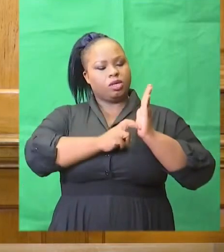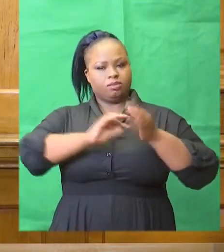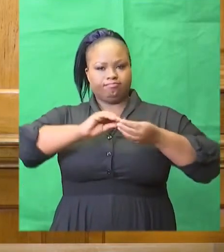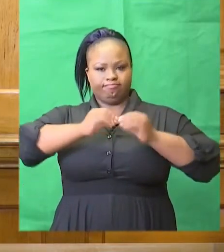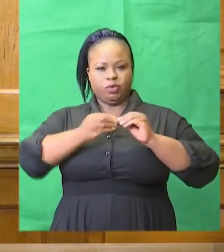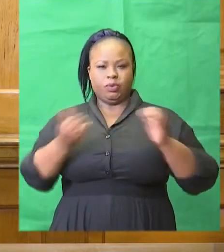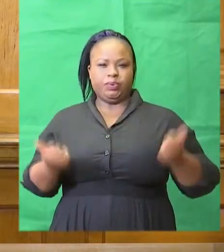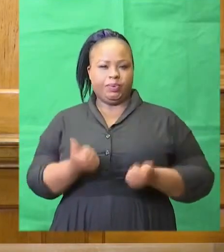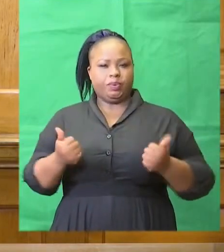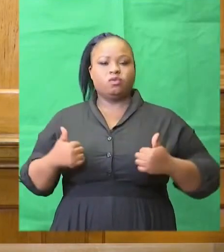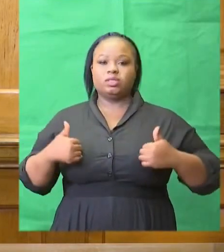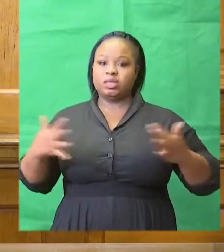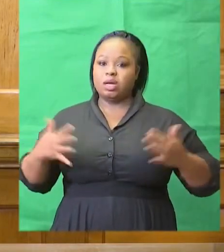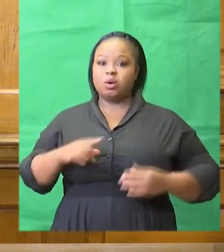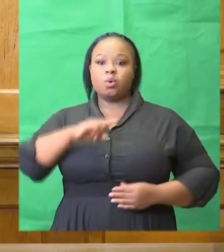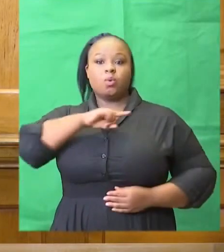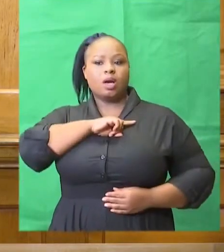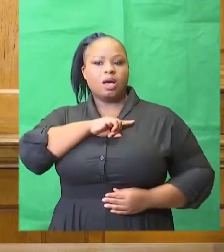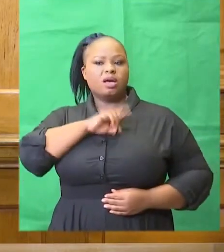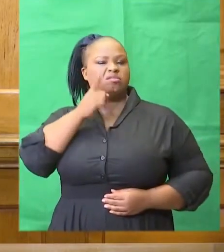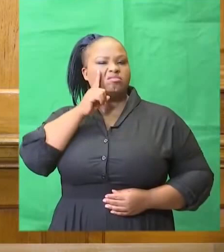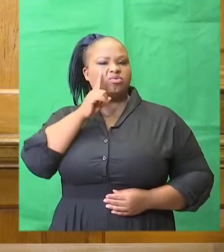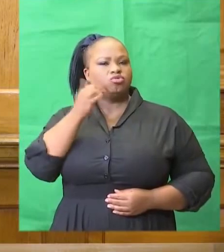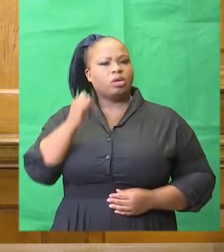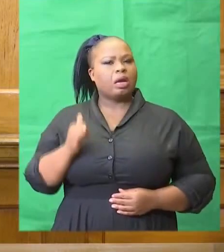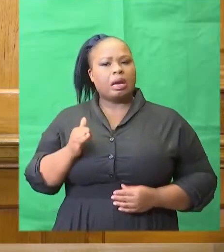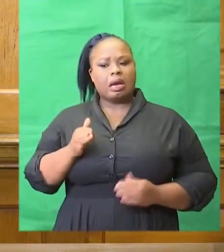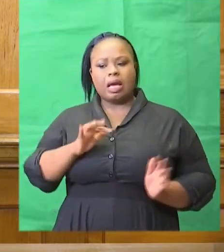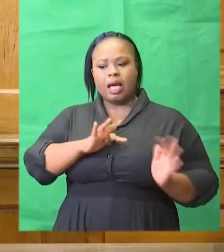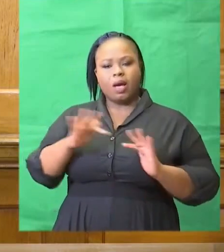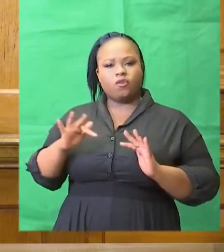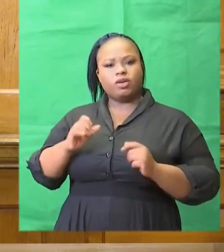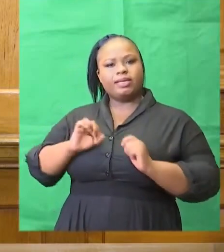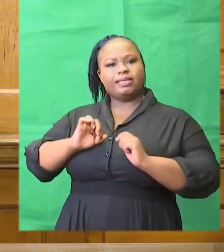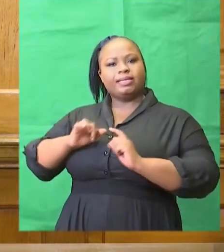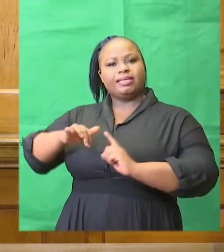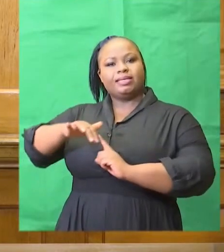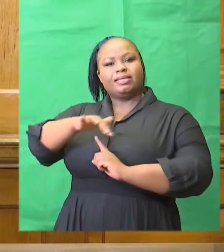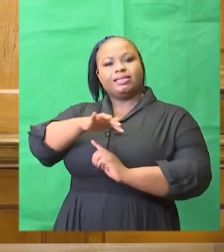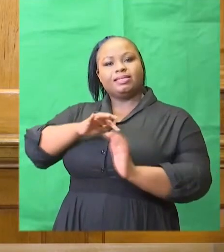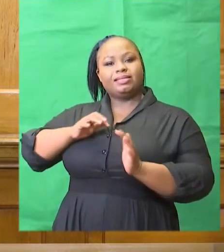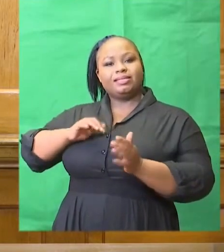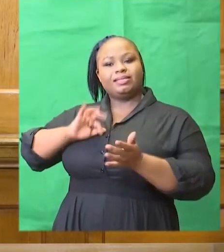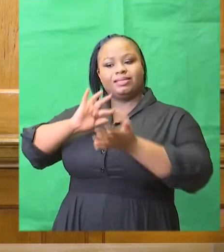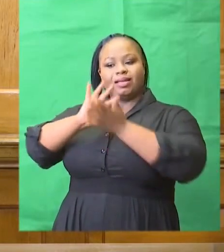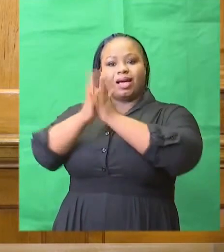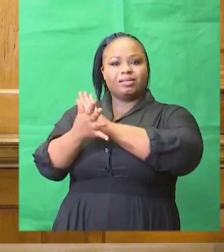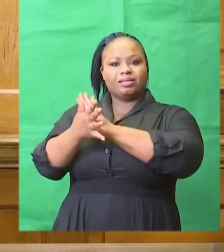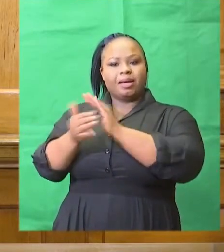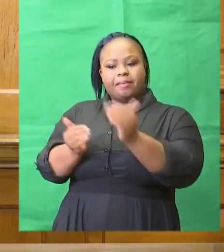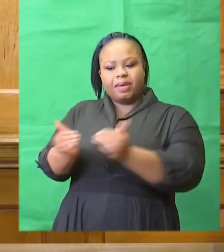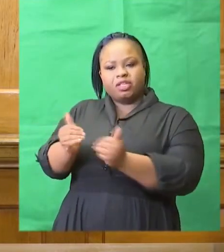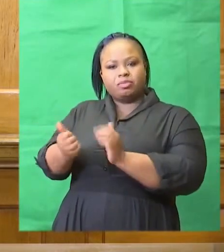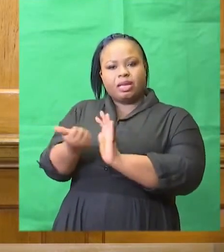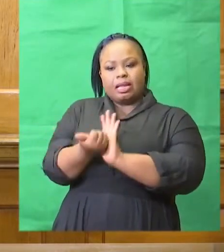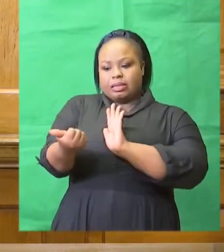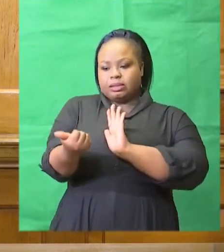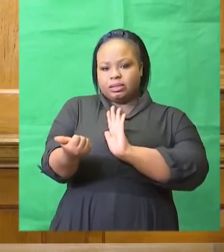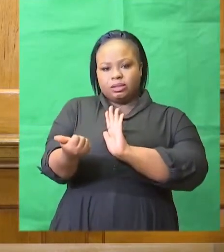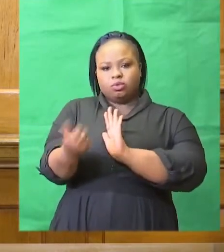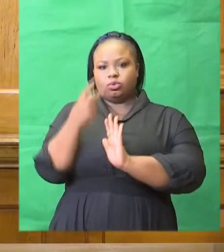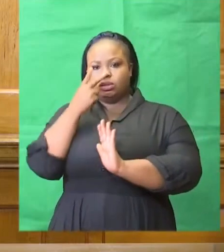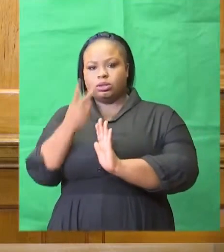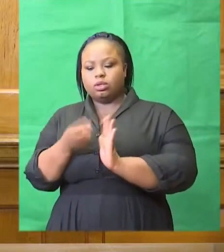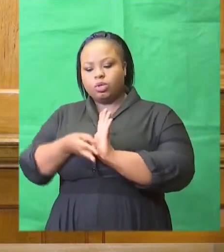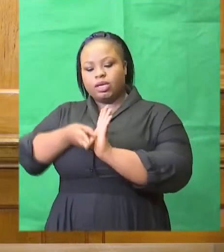that we can review the use of the Disaster Management Act to manage our response to the pandemic, with